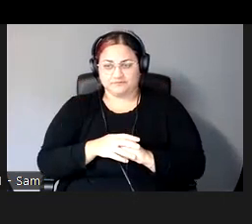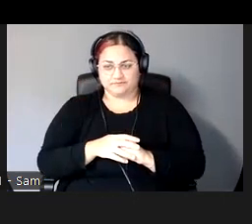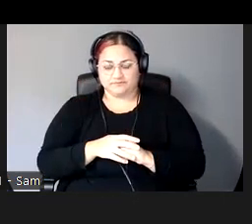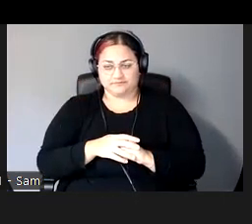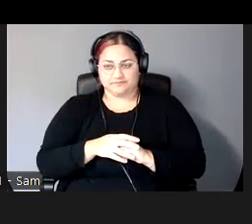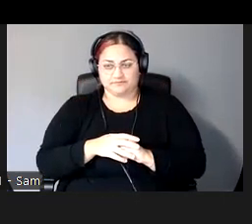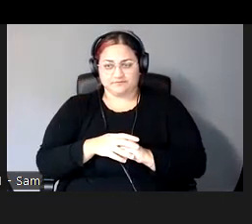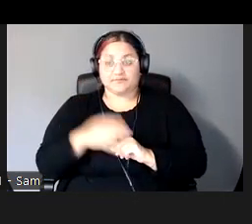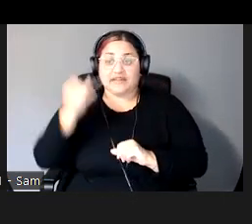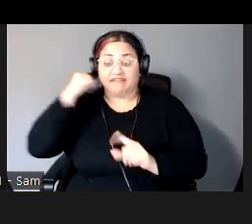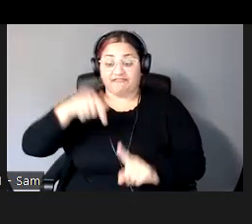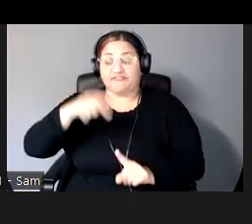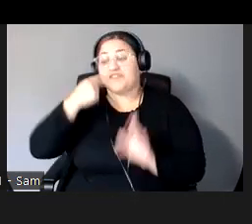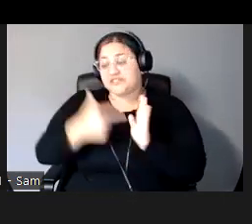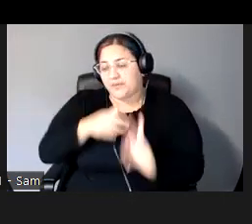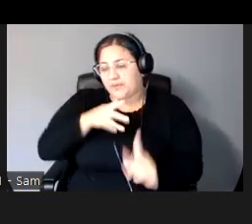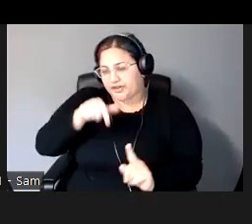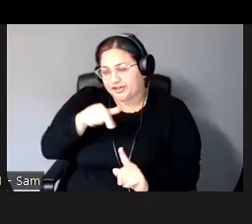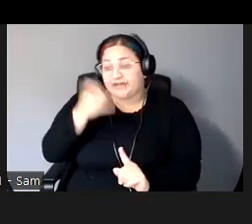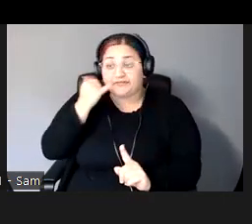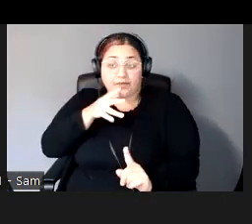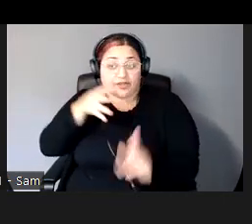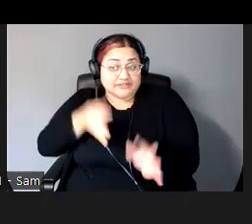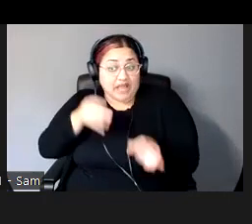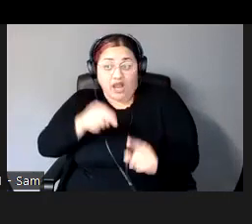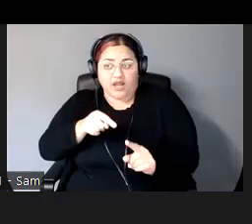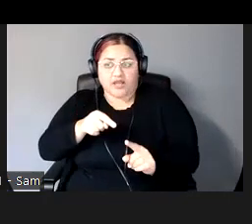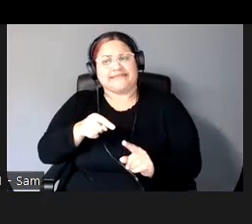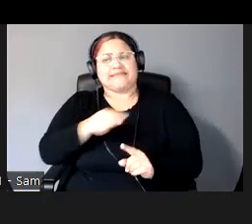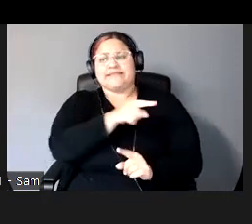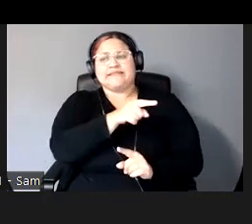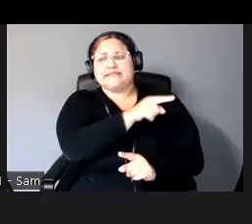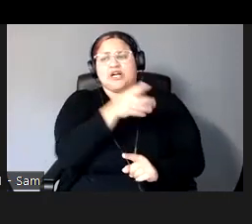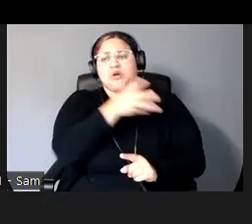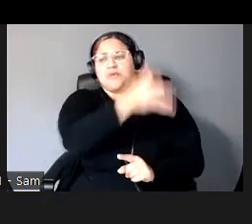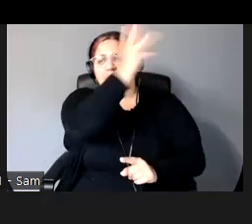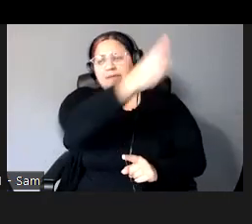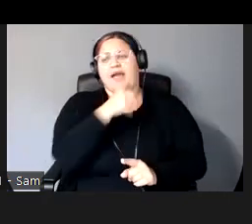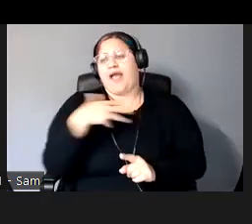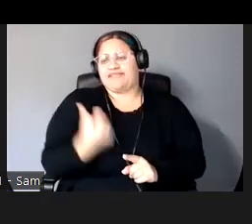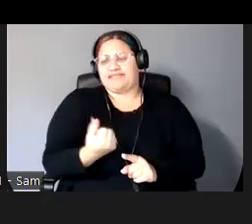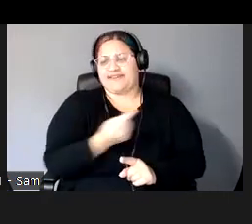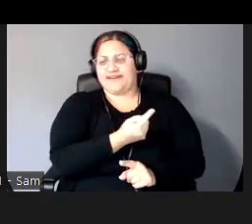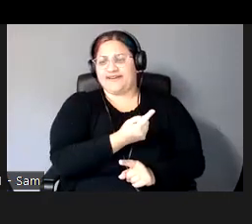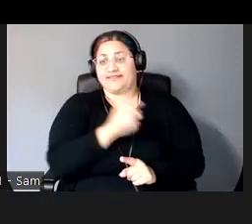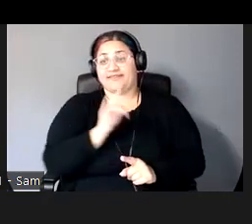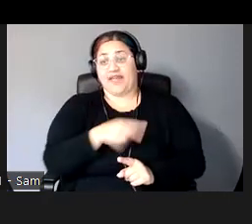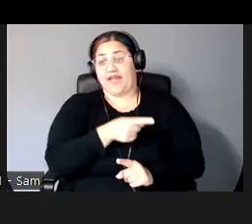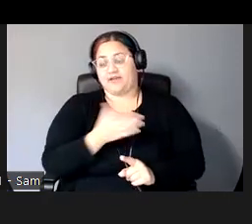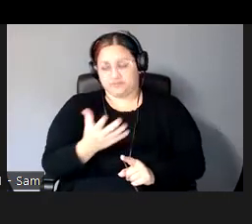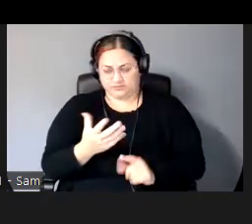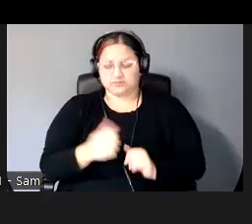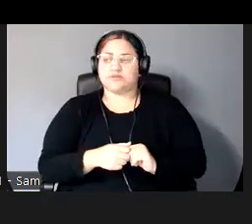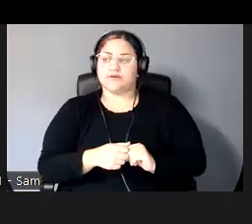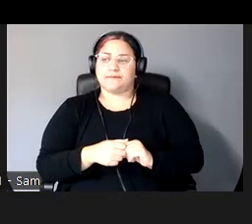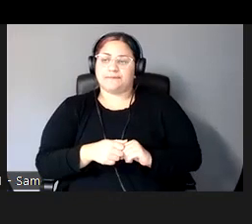around the third party. So let's start with a situation where I may have repartnered, and my new